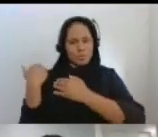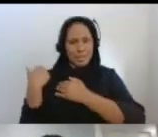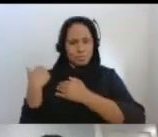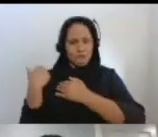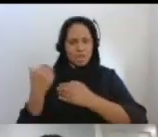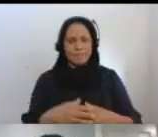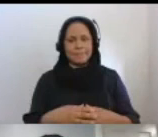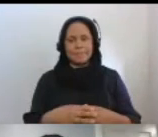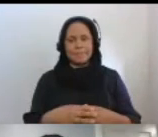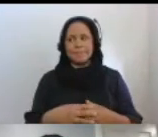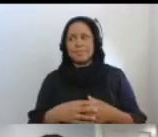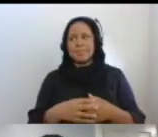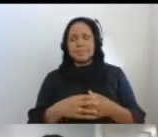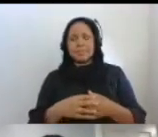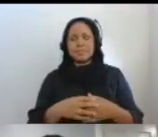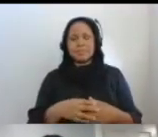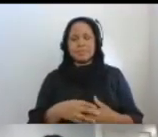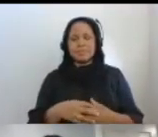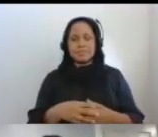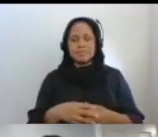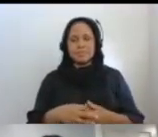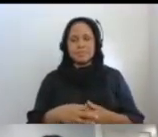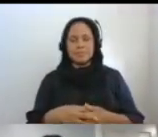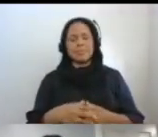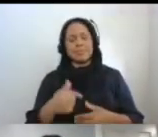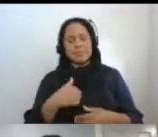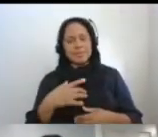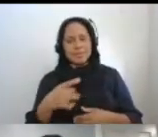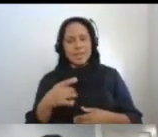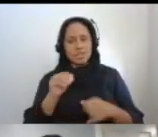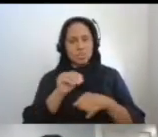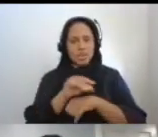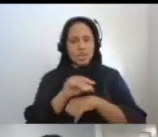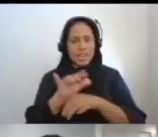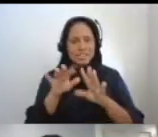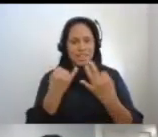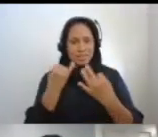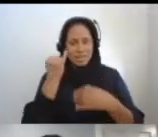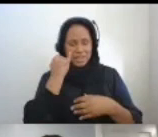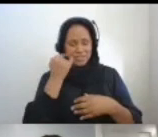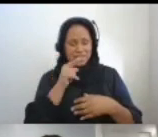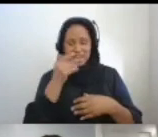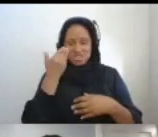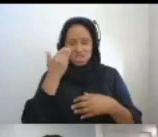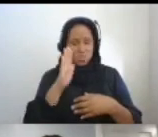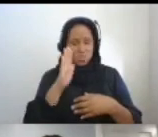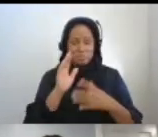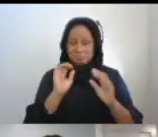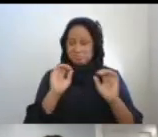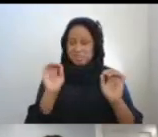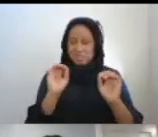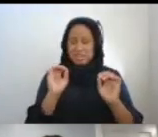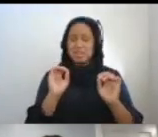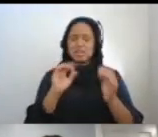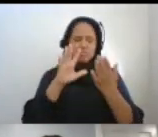So I would just I like to advise families, if they're not familiar with it at all, to at least get familiarized